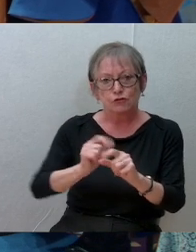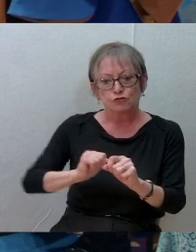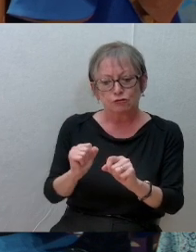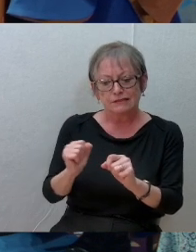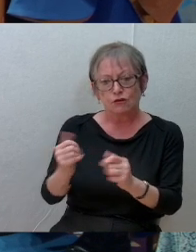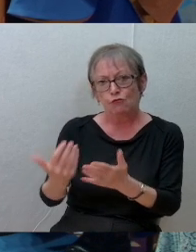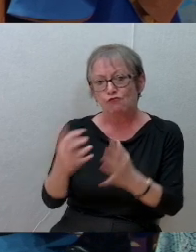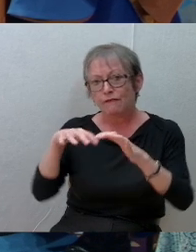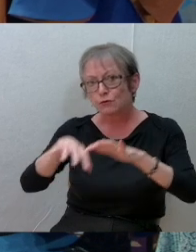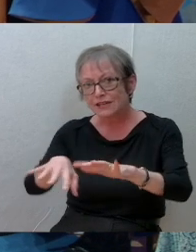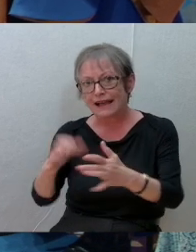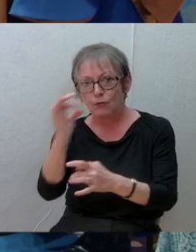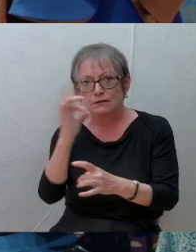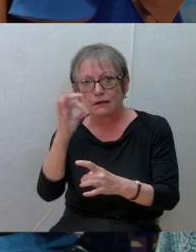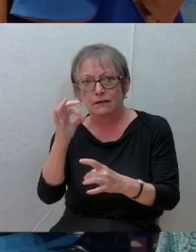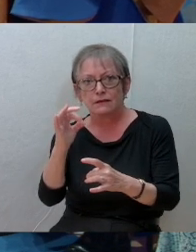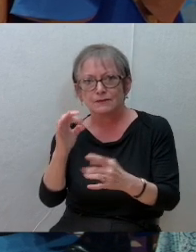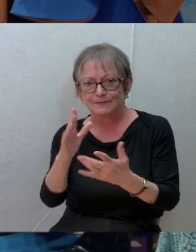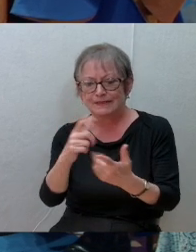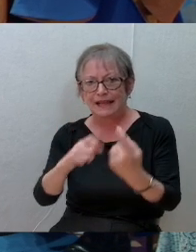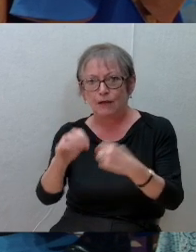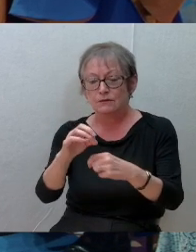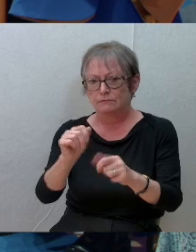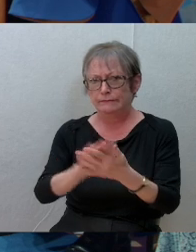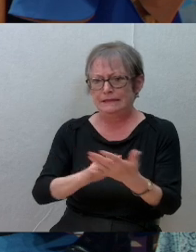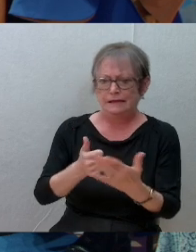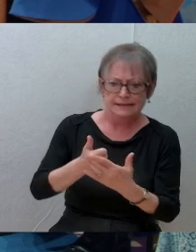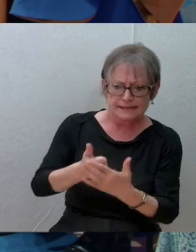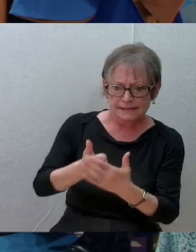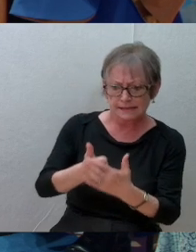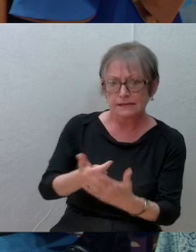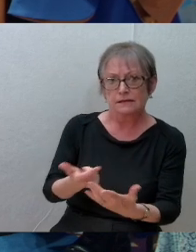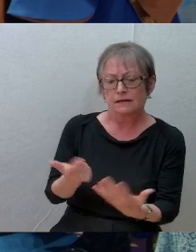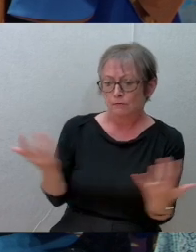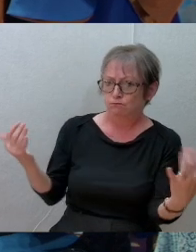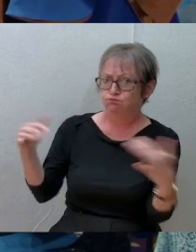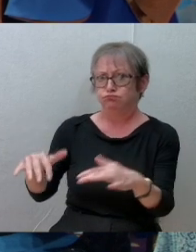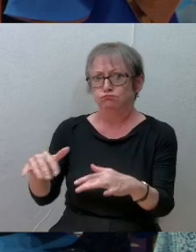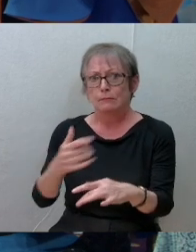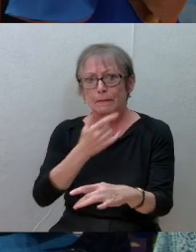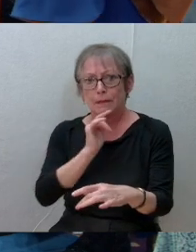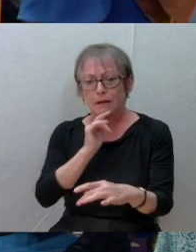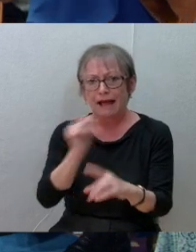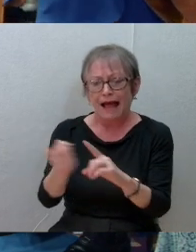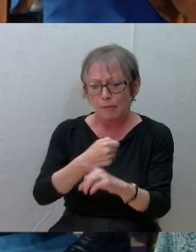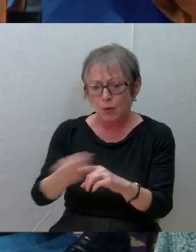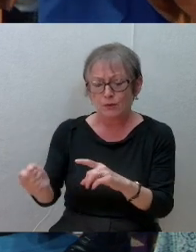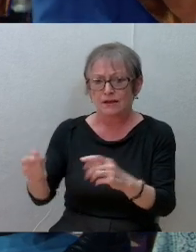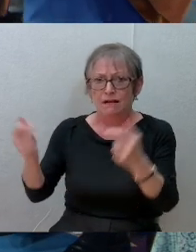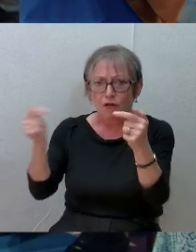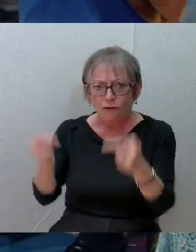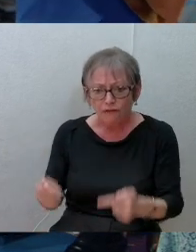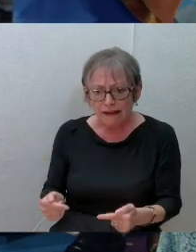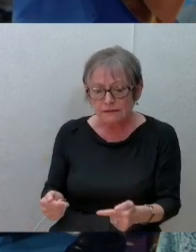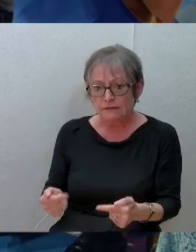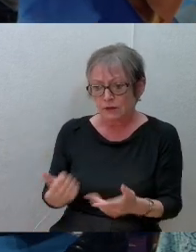Council. The council offers direct assistance to those fleeing conflict and abuse, assisting them with everything